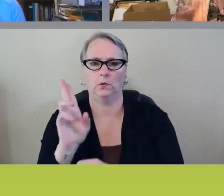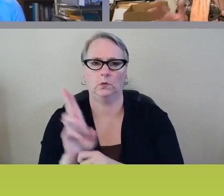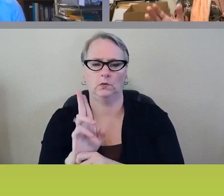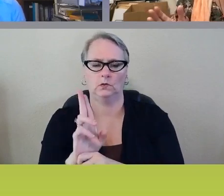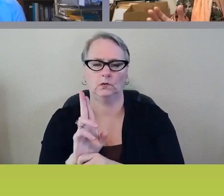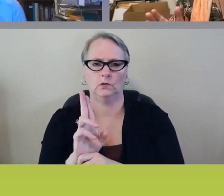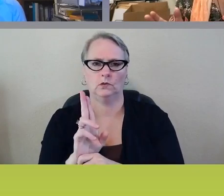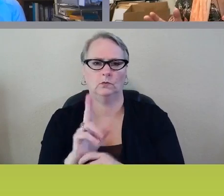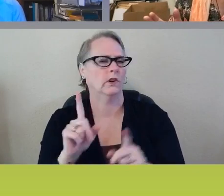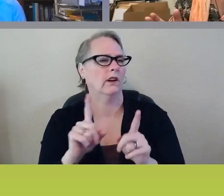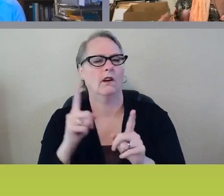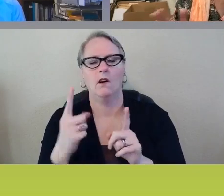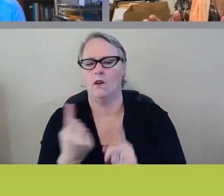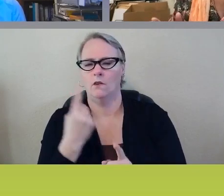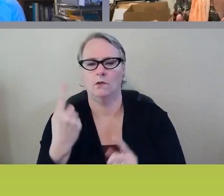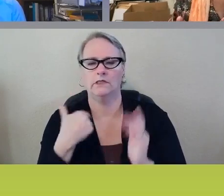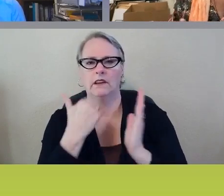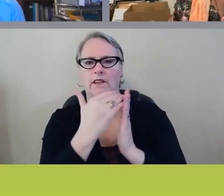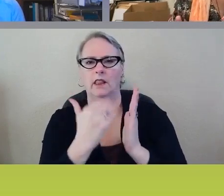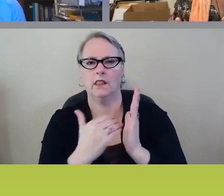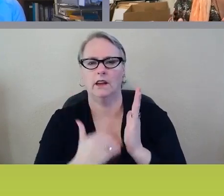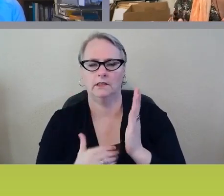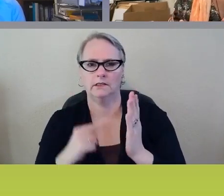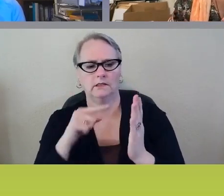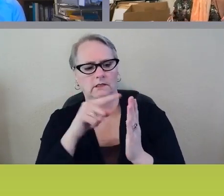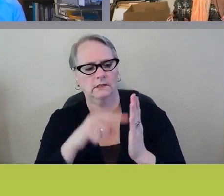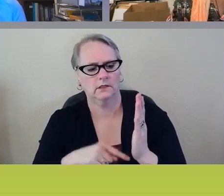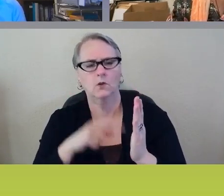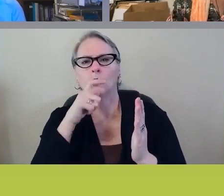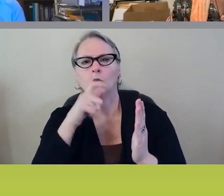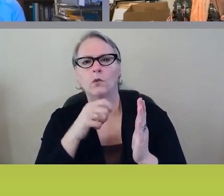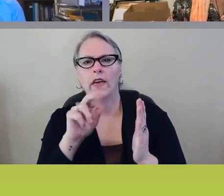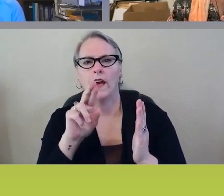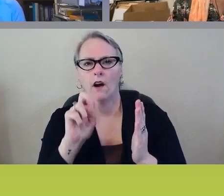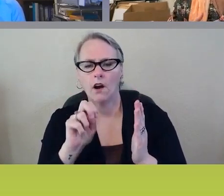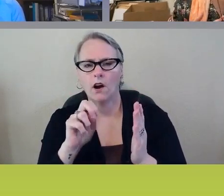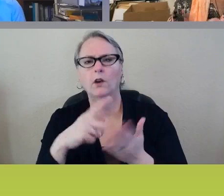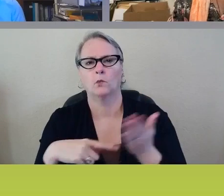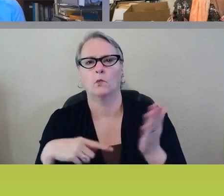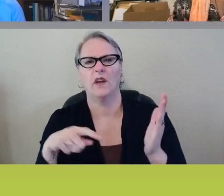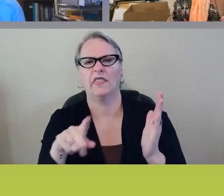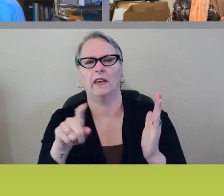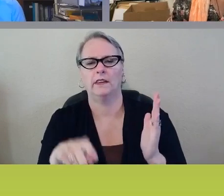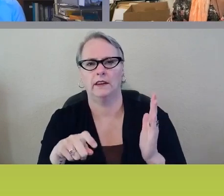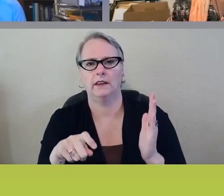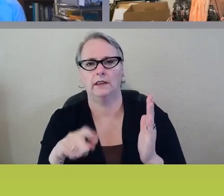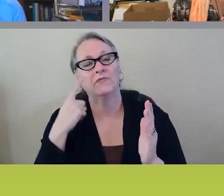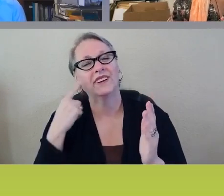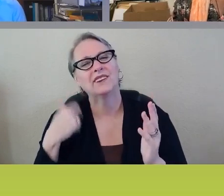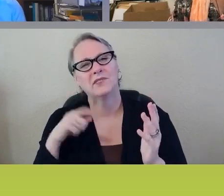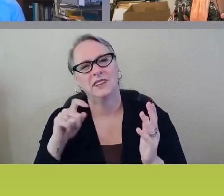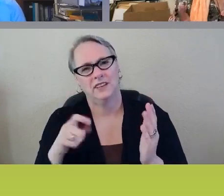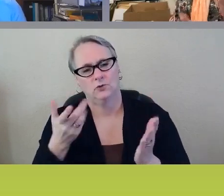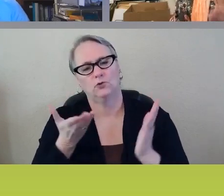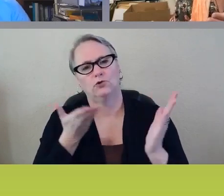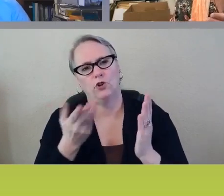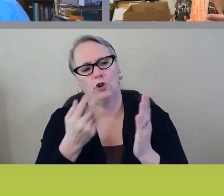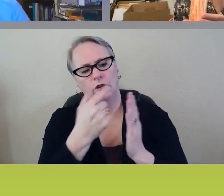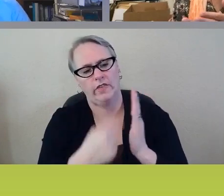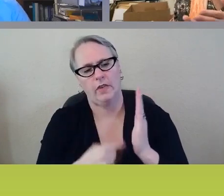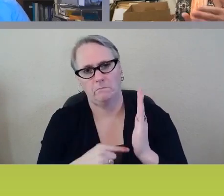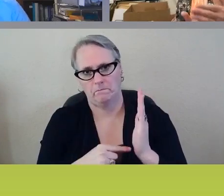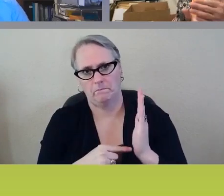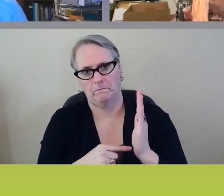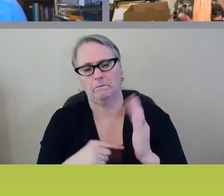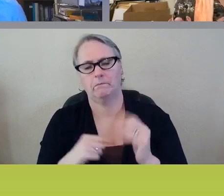have a list of users and who they are and what they need. Because we need to serve those users. And then we need to serve